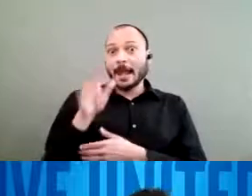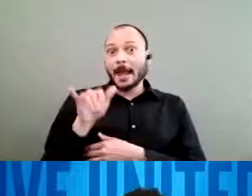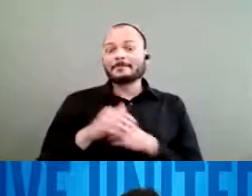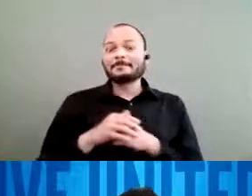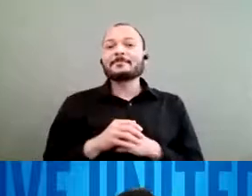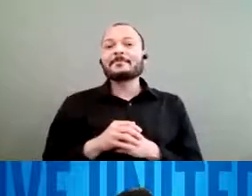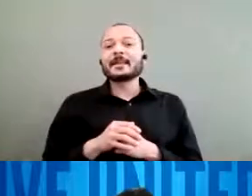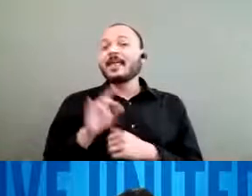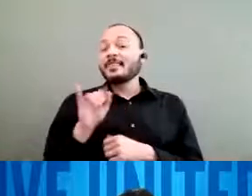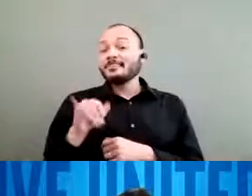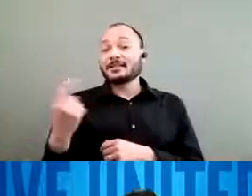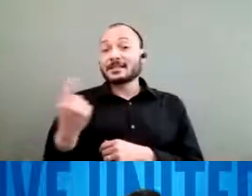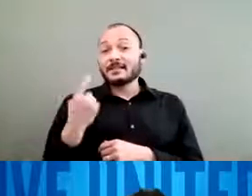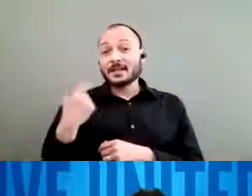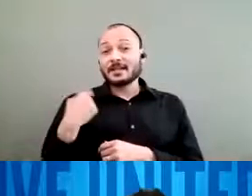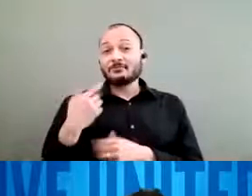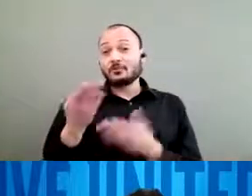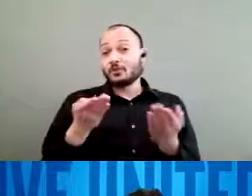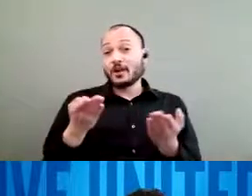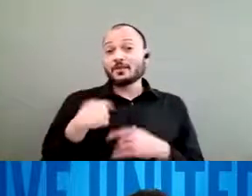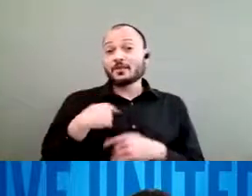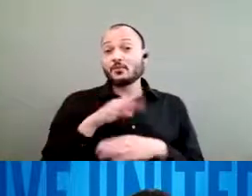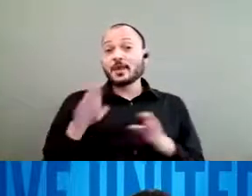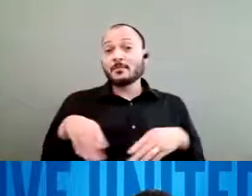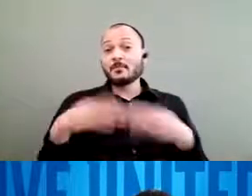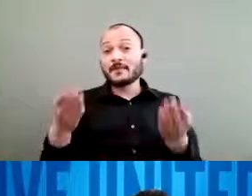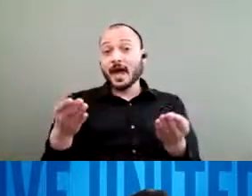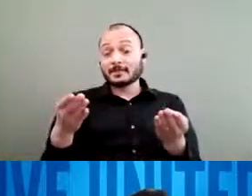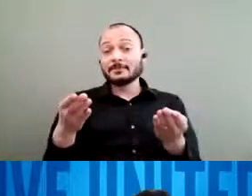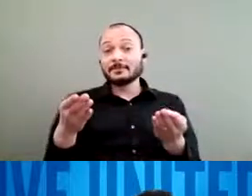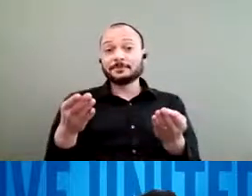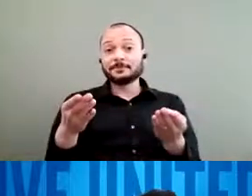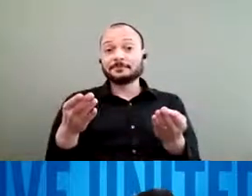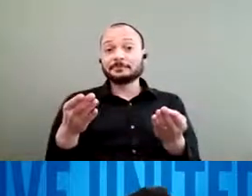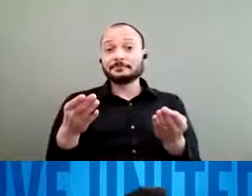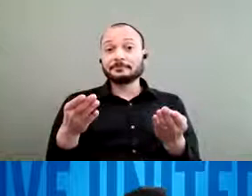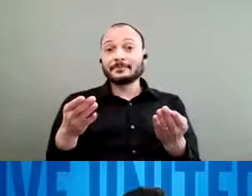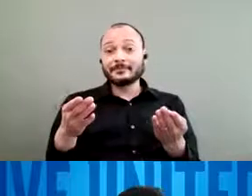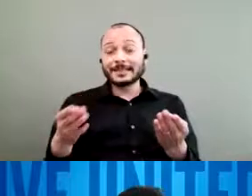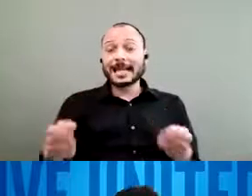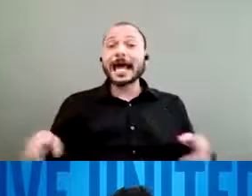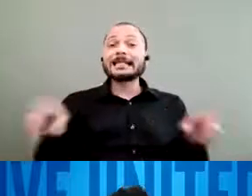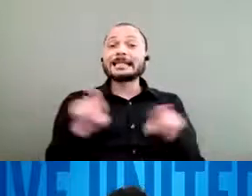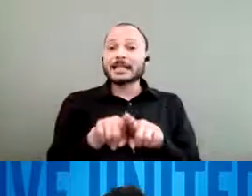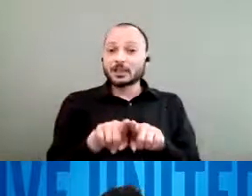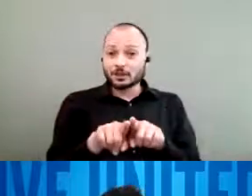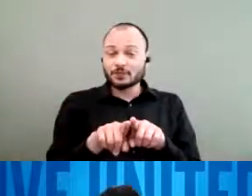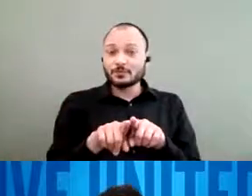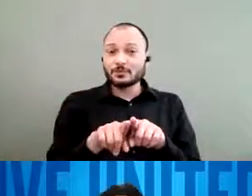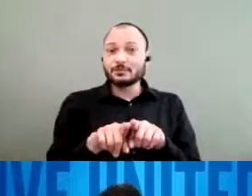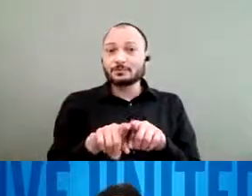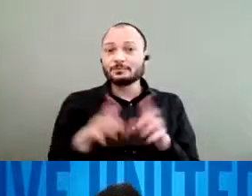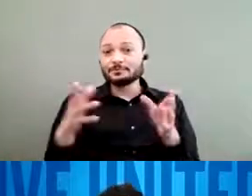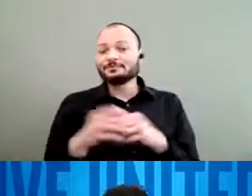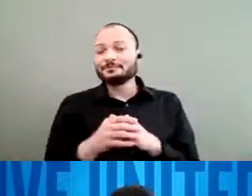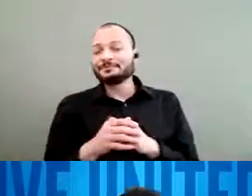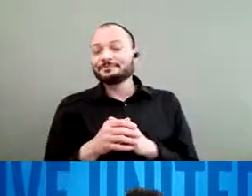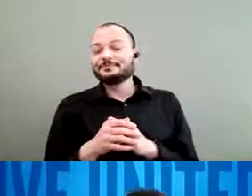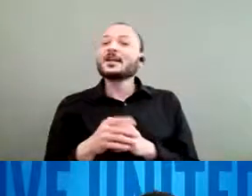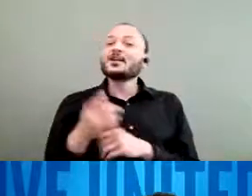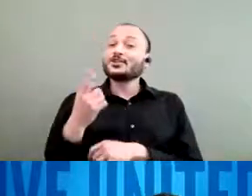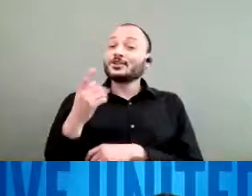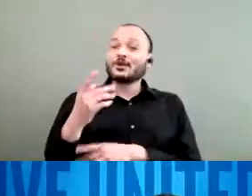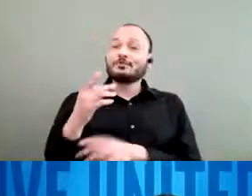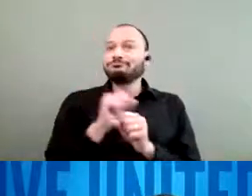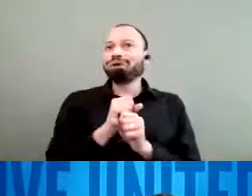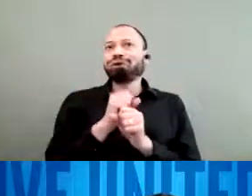something that's a service that we provide in addition to actually. So you get an idea of that before you file. You can